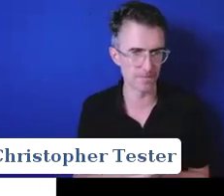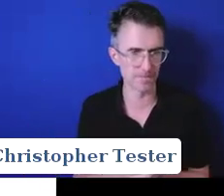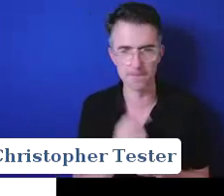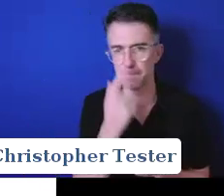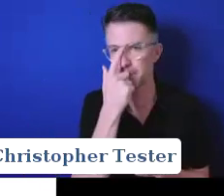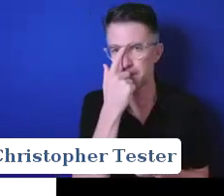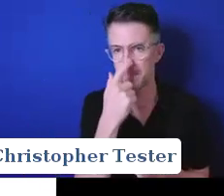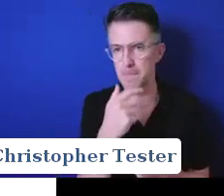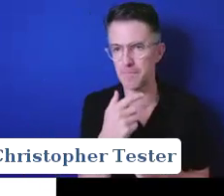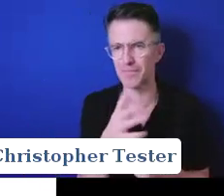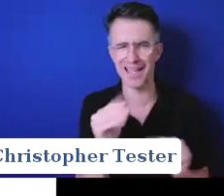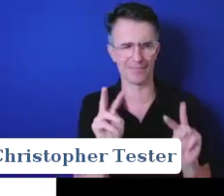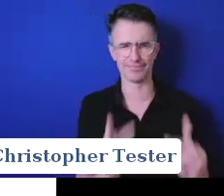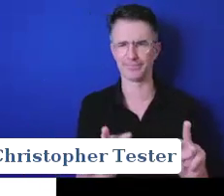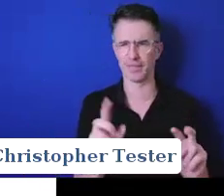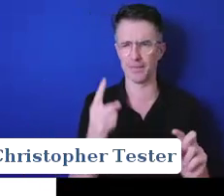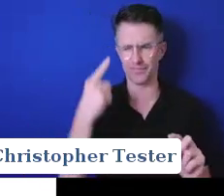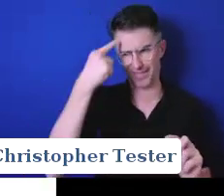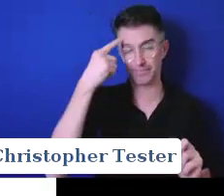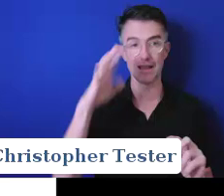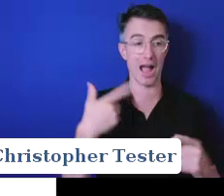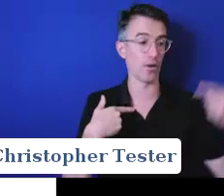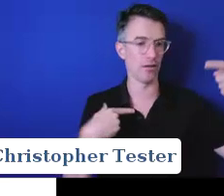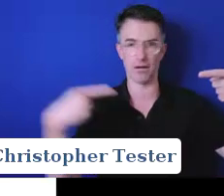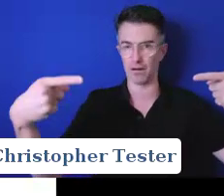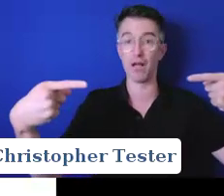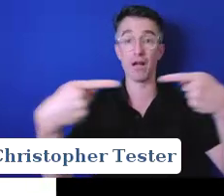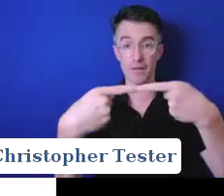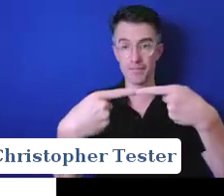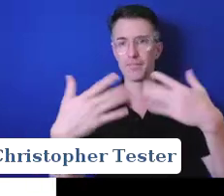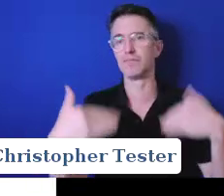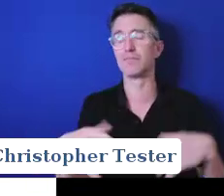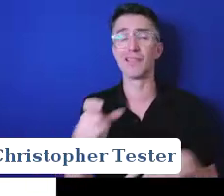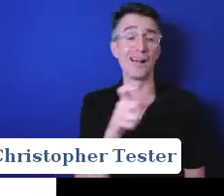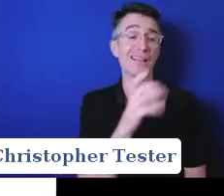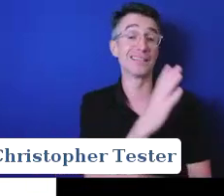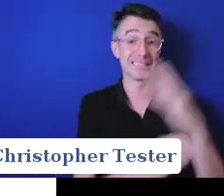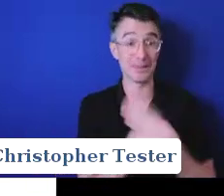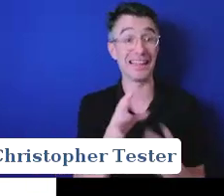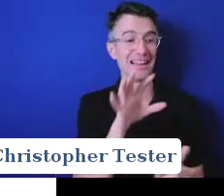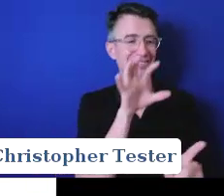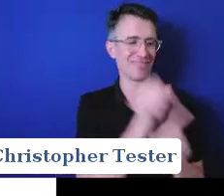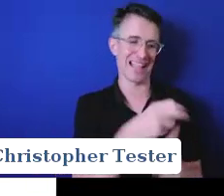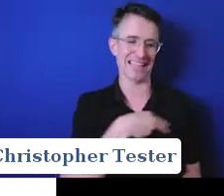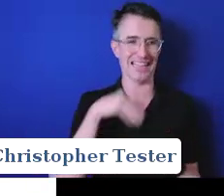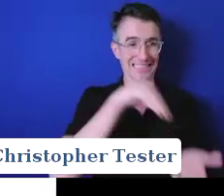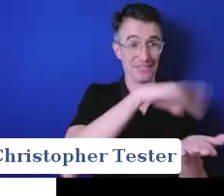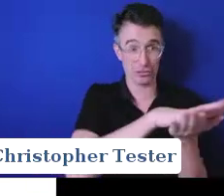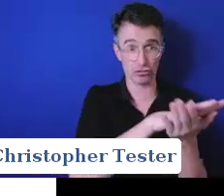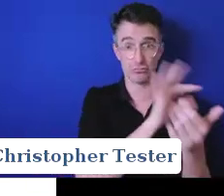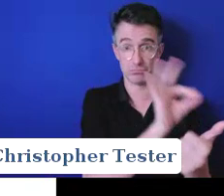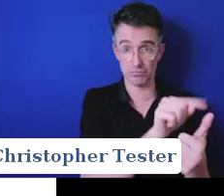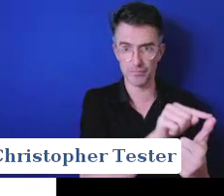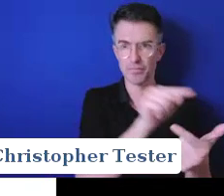between the disability identification process and other social protection programs. However,